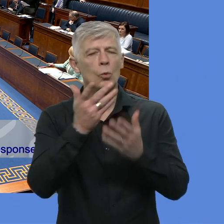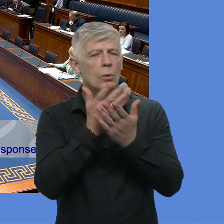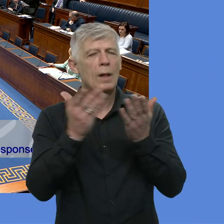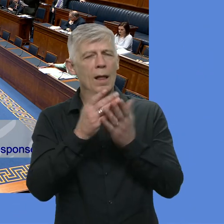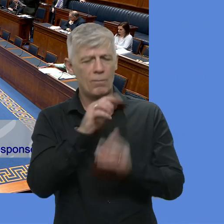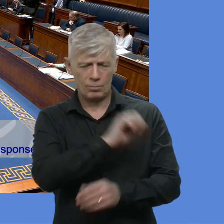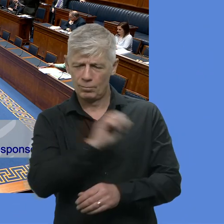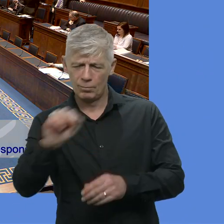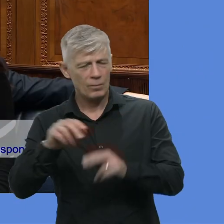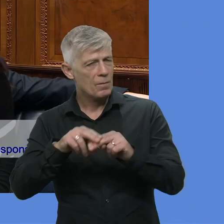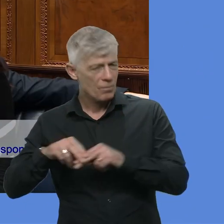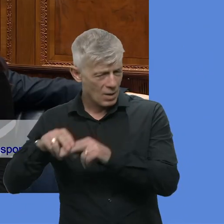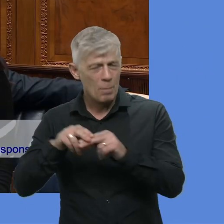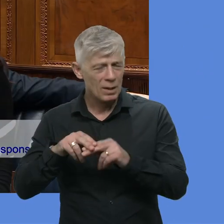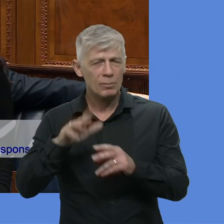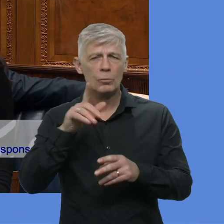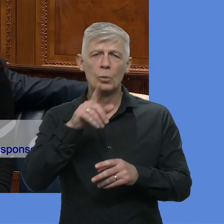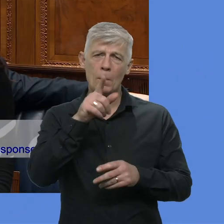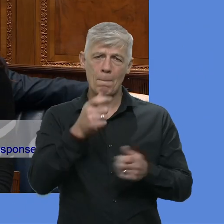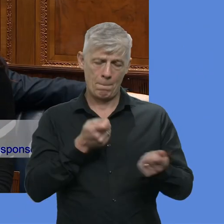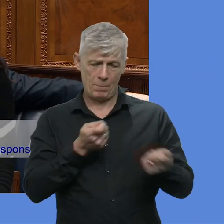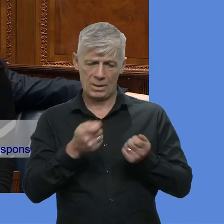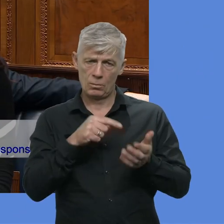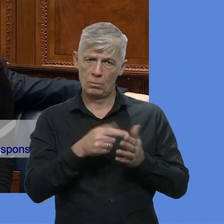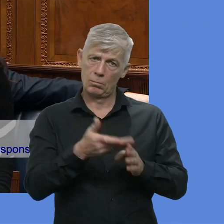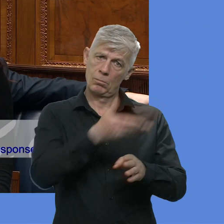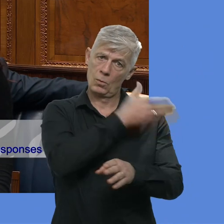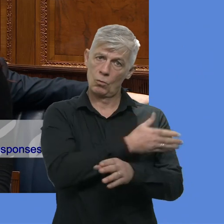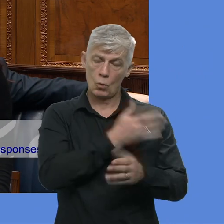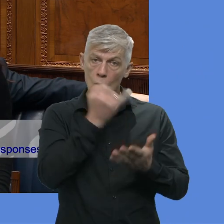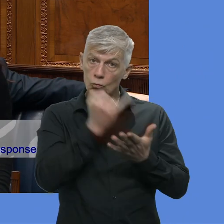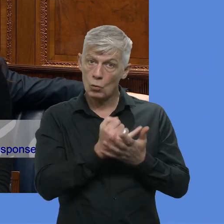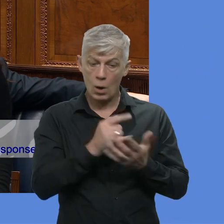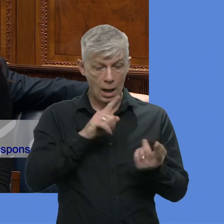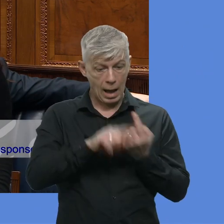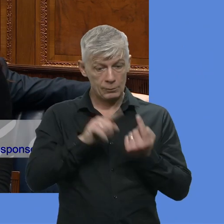and our constituents, was the Minister's predecessor doing something wrong by answering